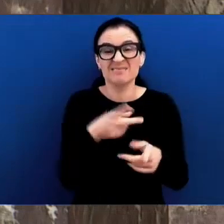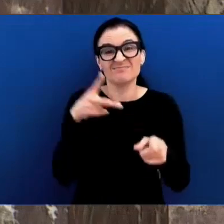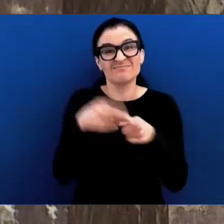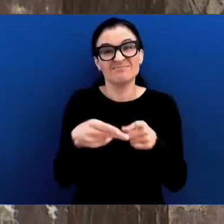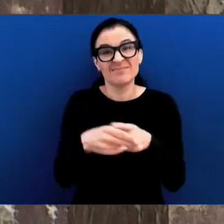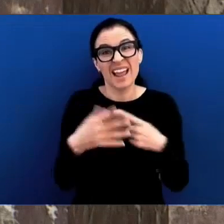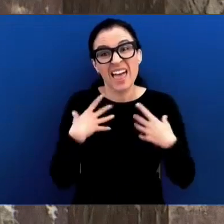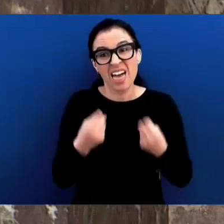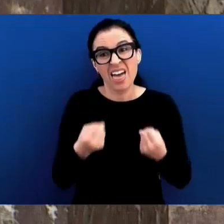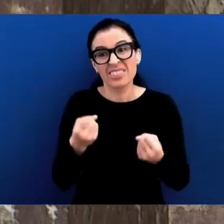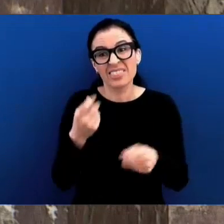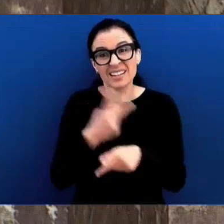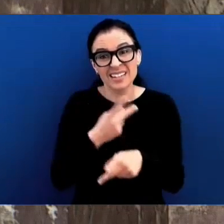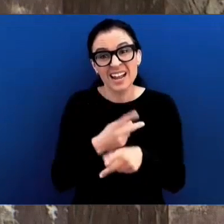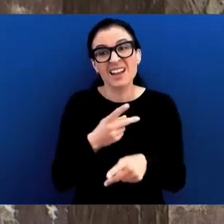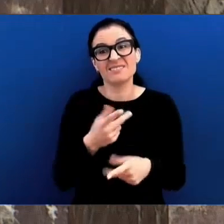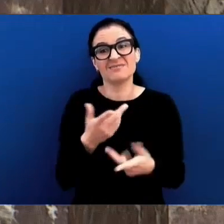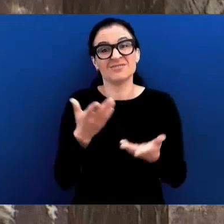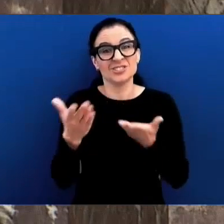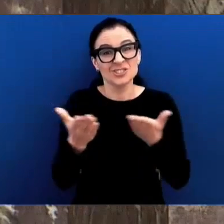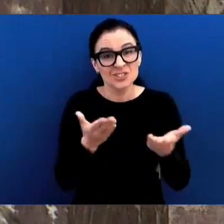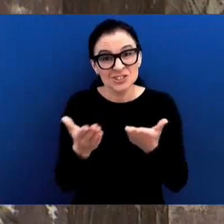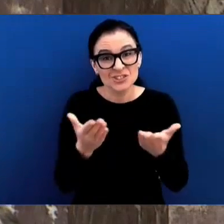he will bring to British Columbia.